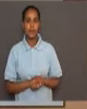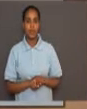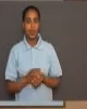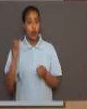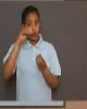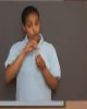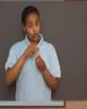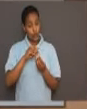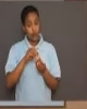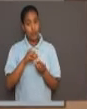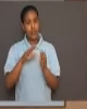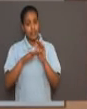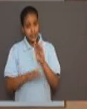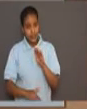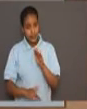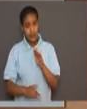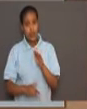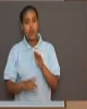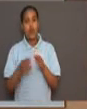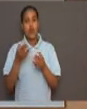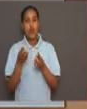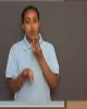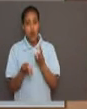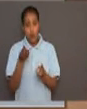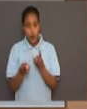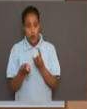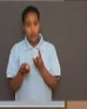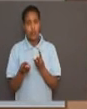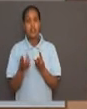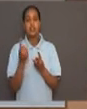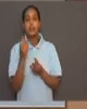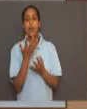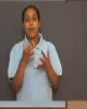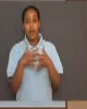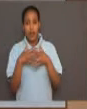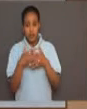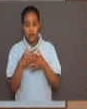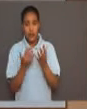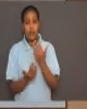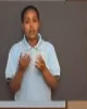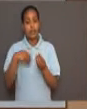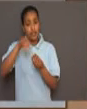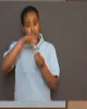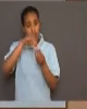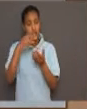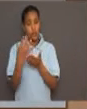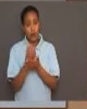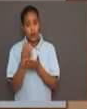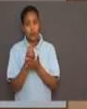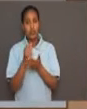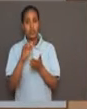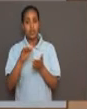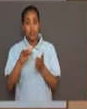It also decreases weight loss rates of the material burning and increases the production of